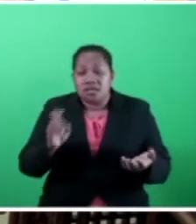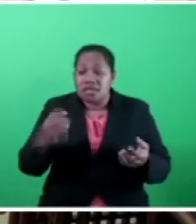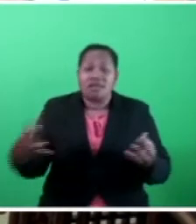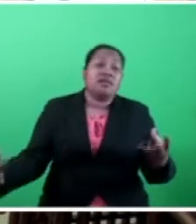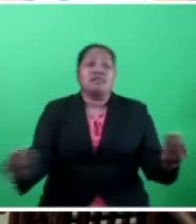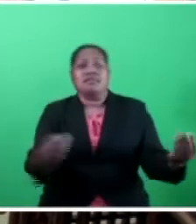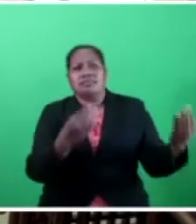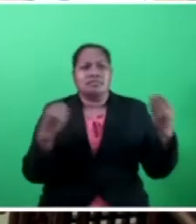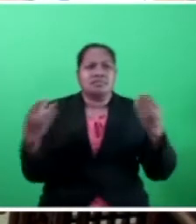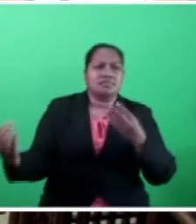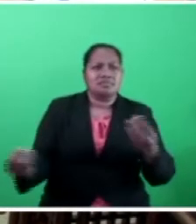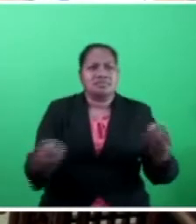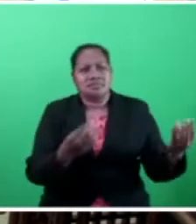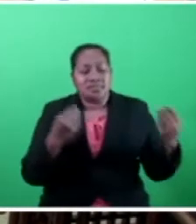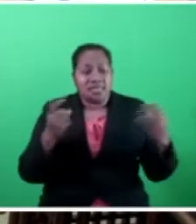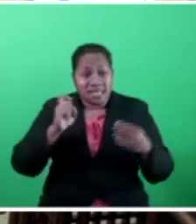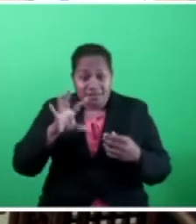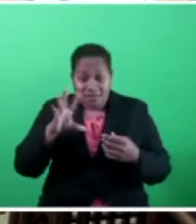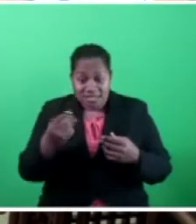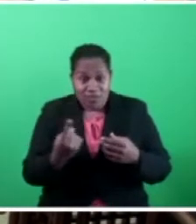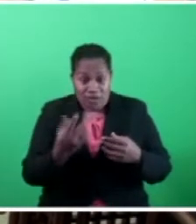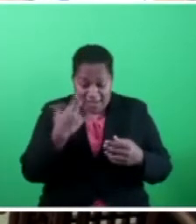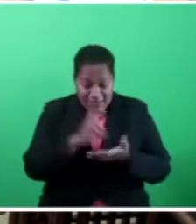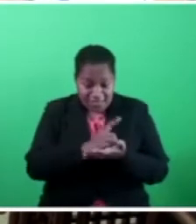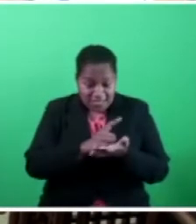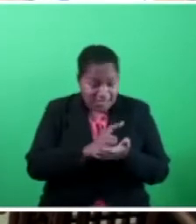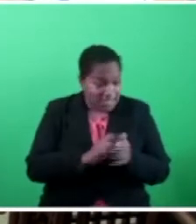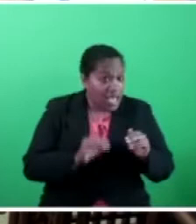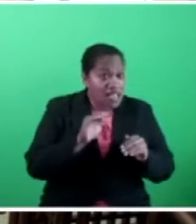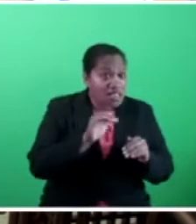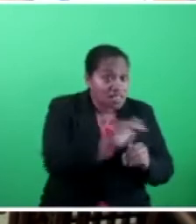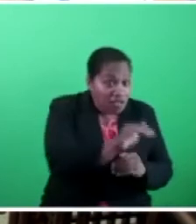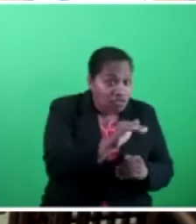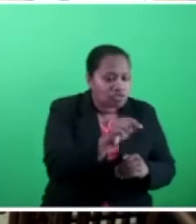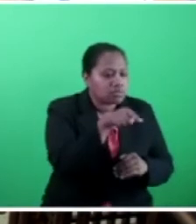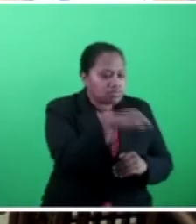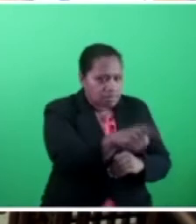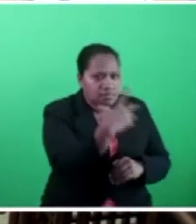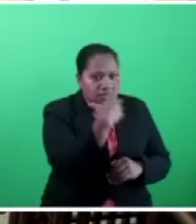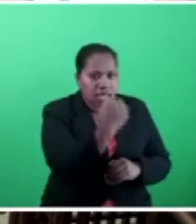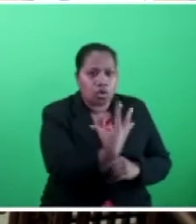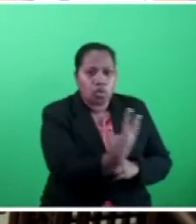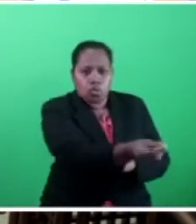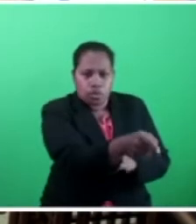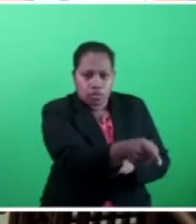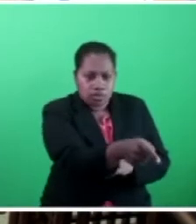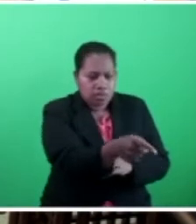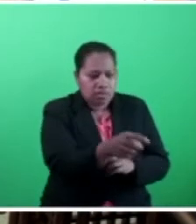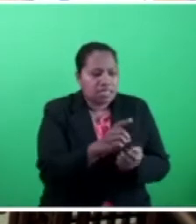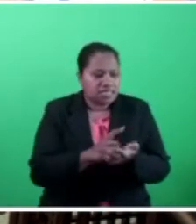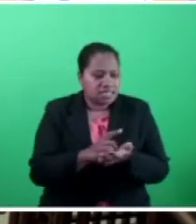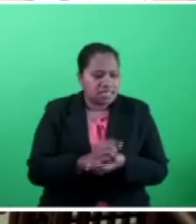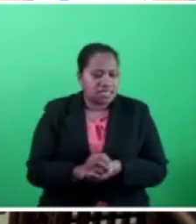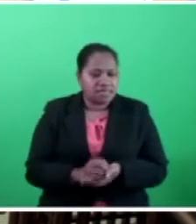touches someone else, then they can get it. Not airborne. There is zero, I